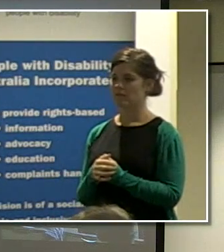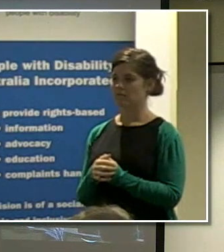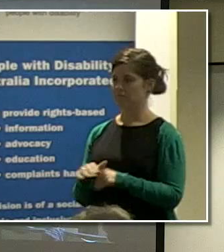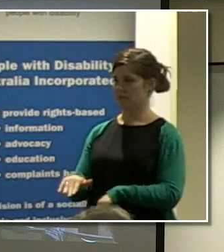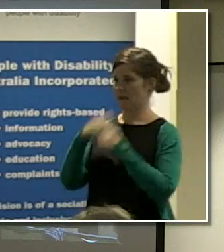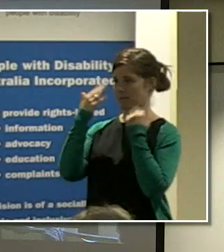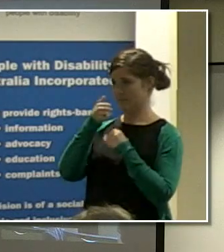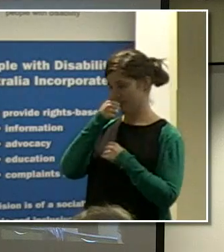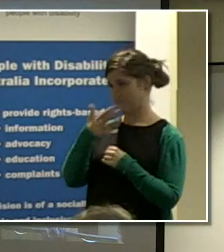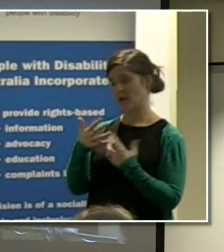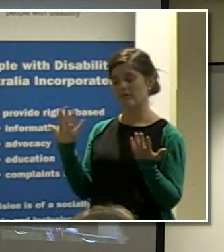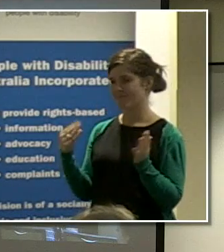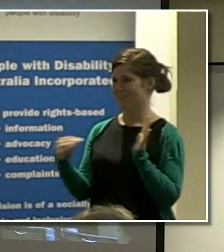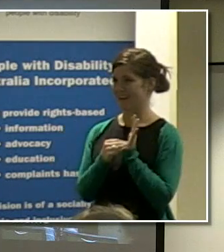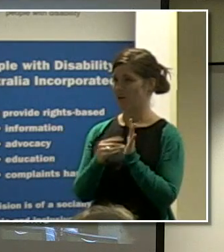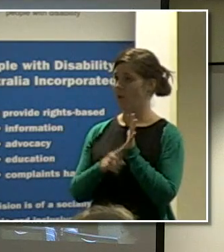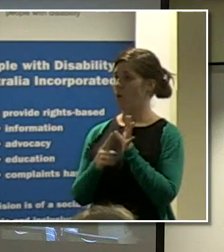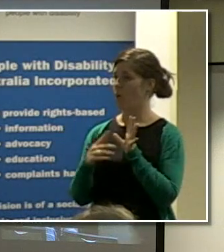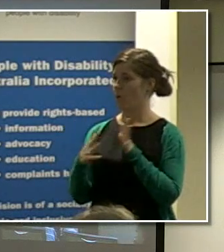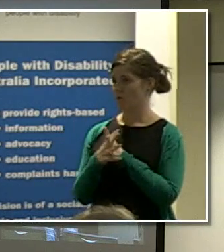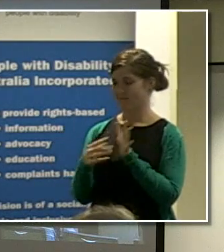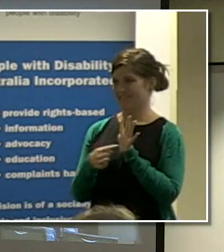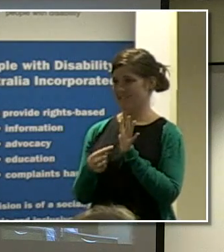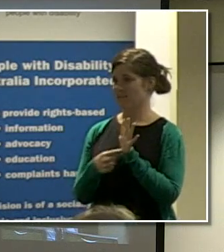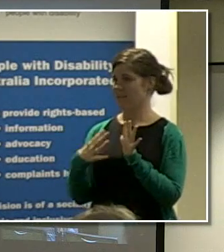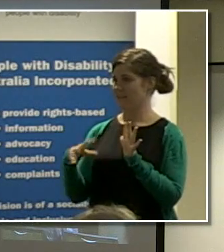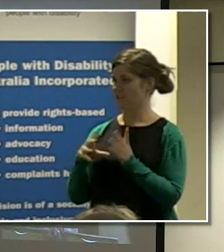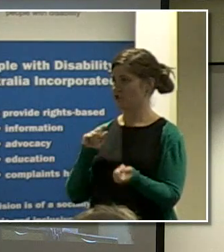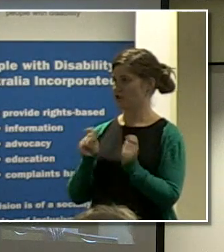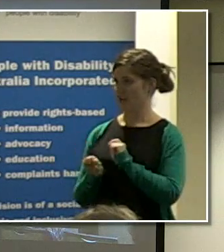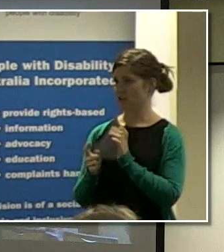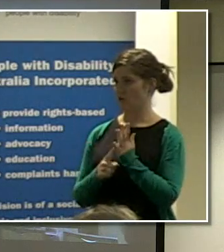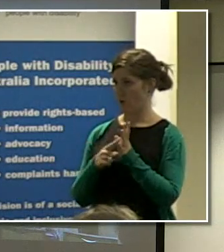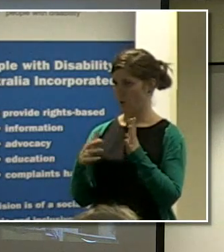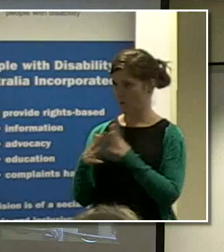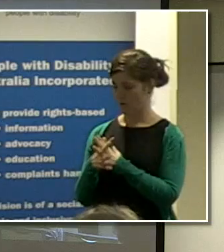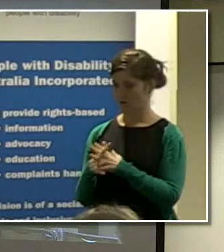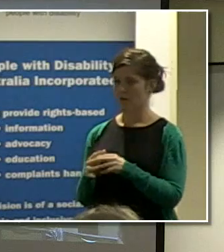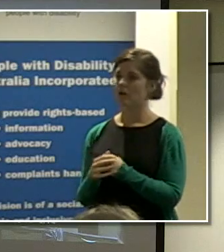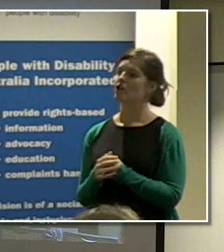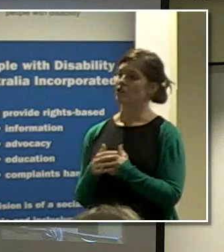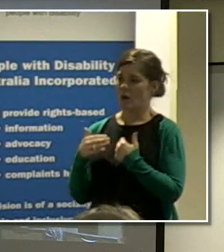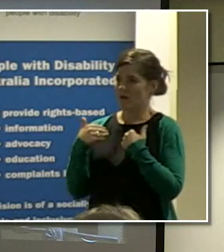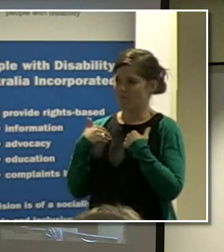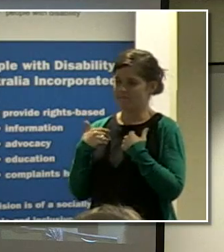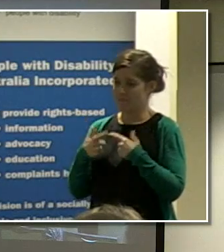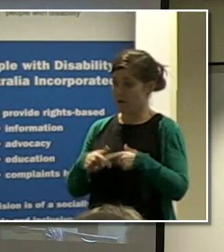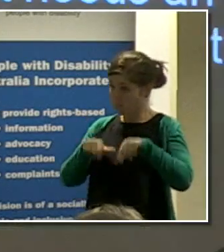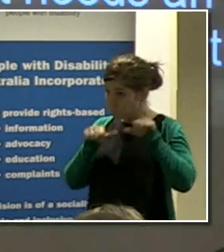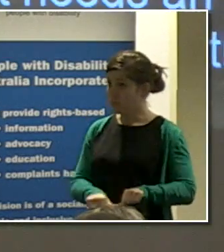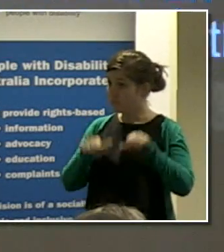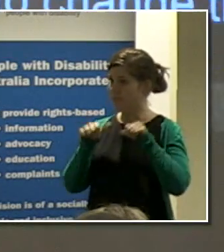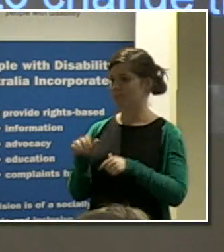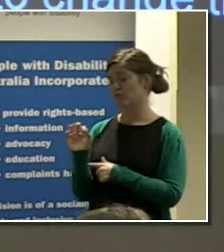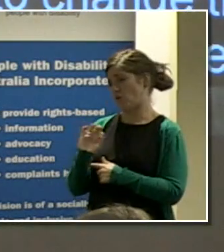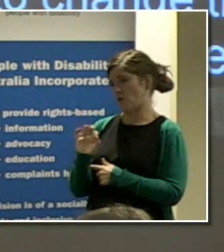to the scheme is written in the legislation, so it needs an amendment to the Act to change that. So that's not set in stone,